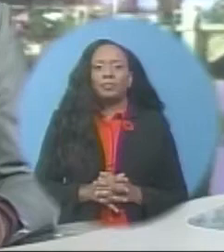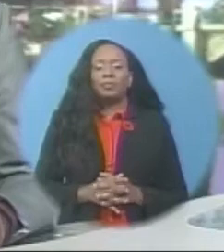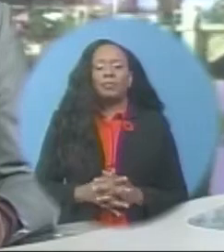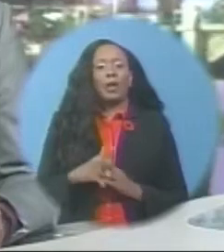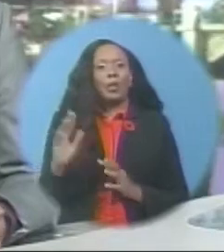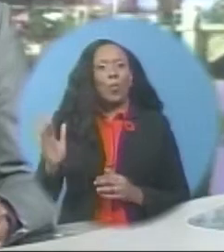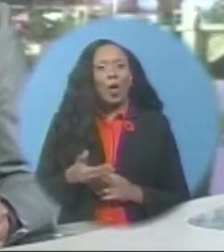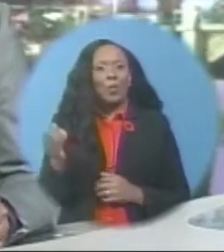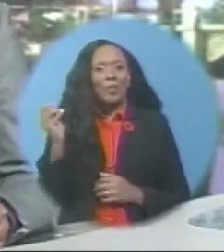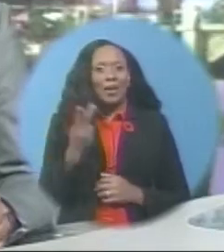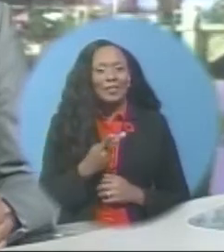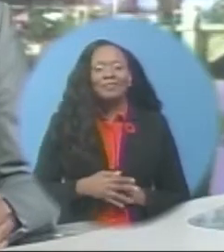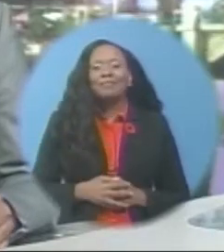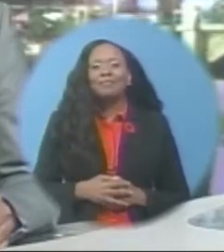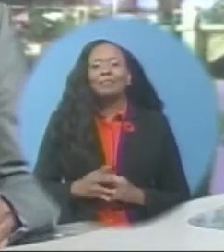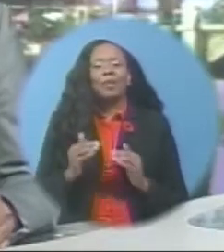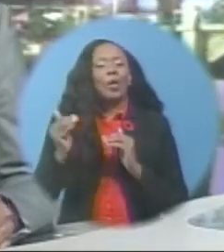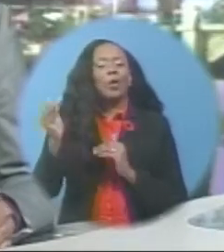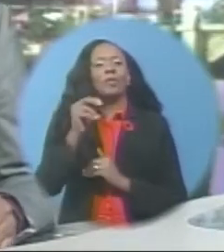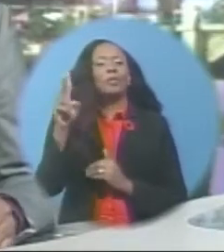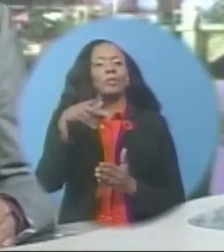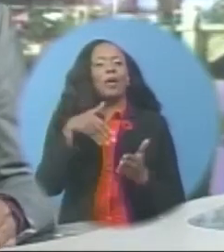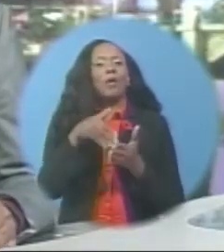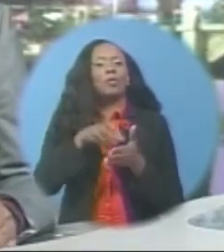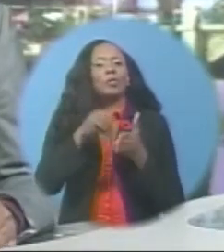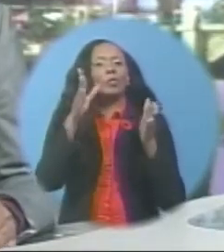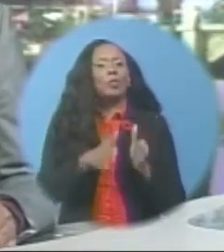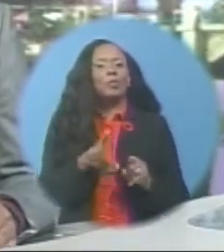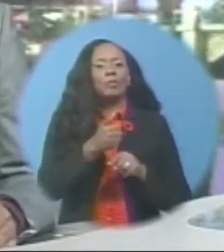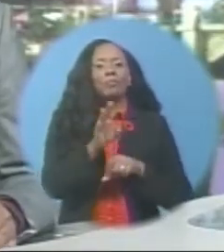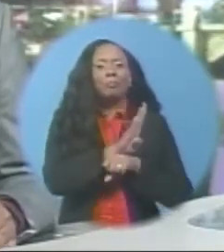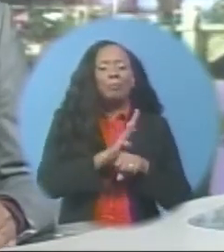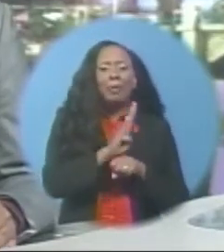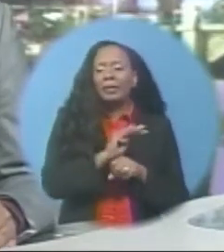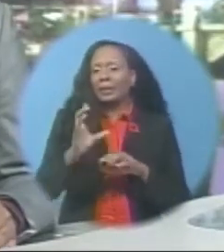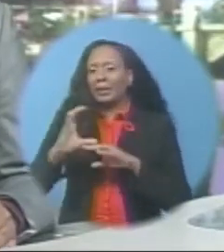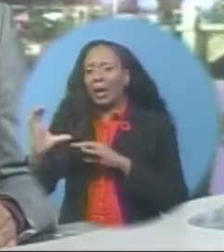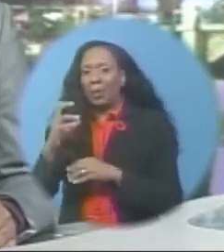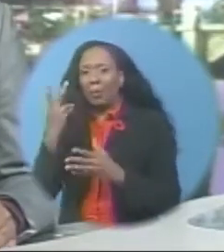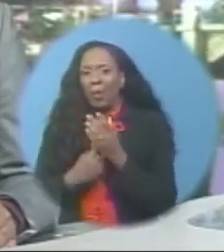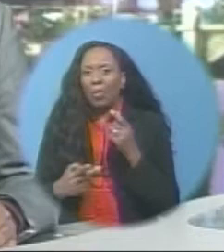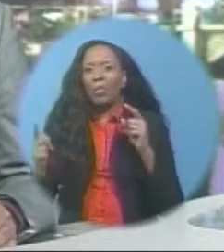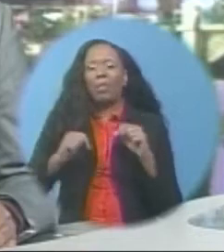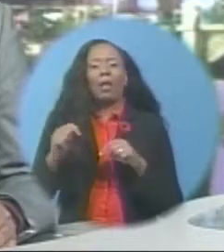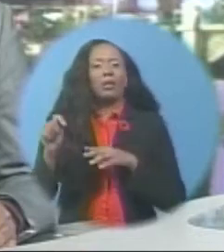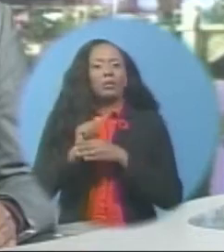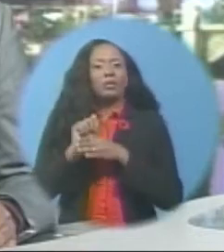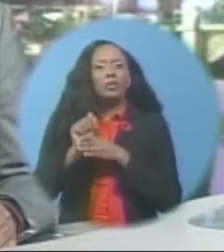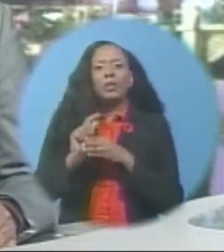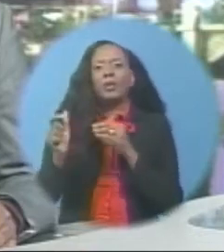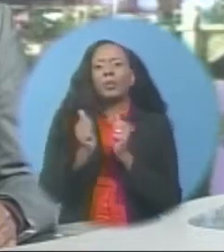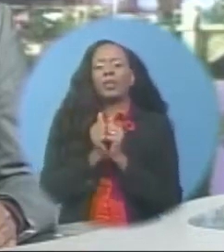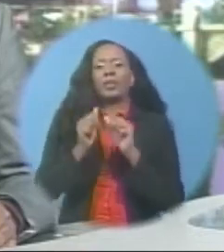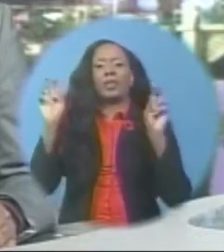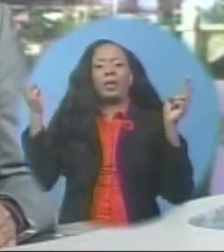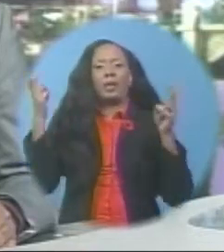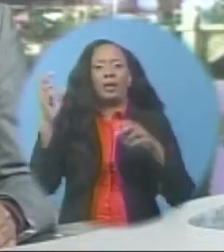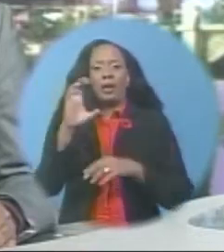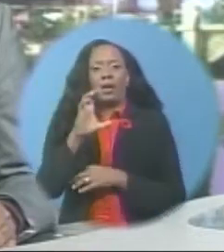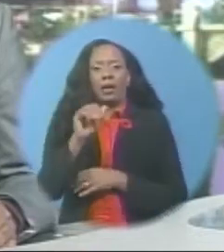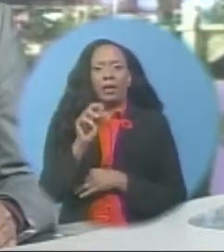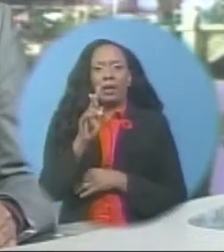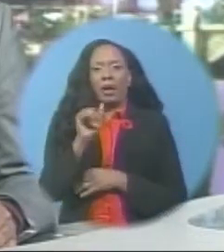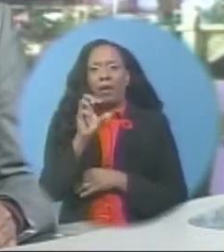Welcome back. Well, over 2,000 students from Barbados and across the Caribbean have benefited from training under the CARICOM Education for